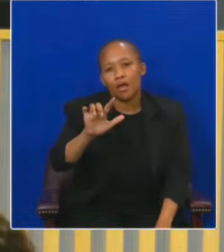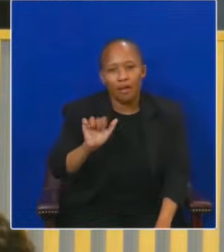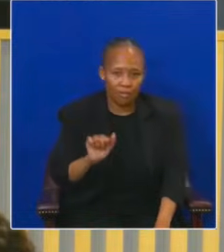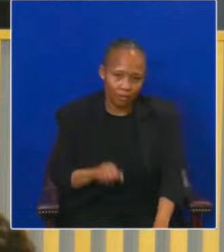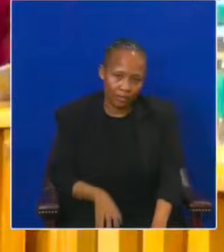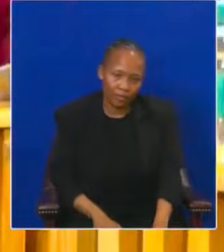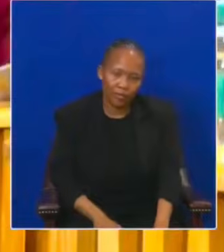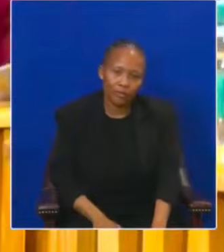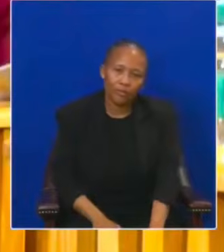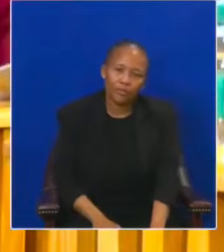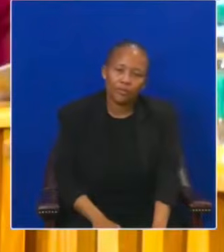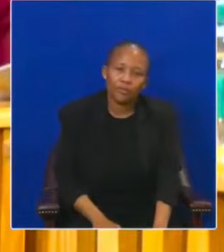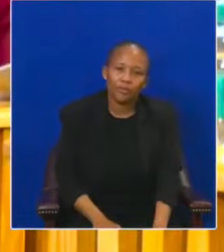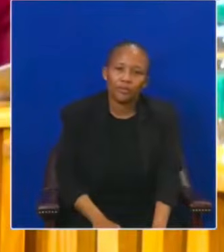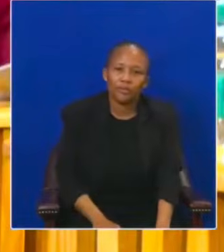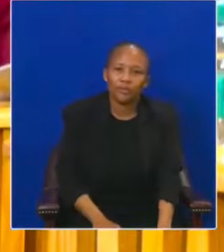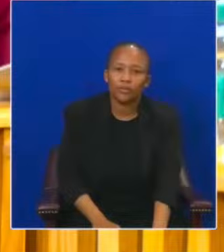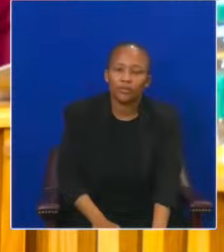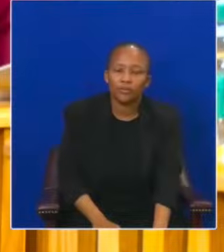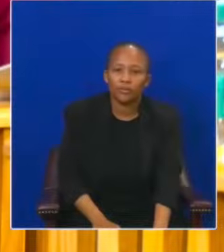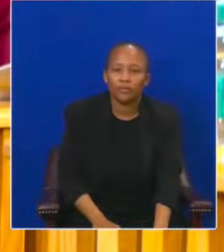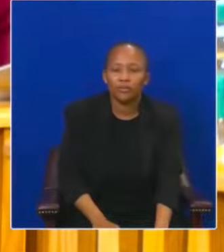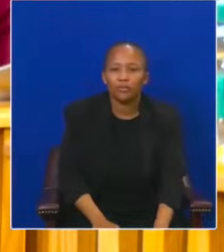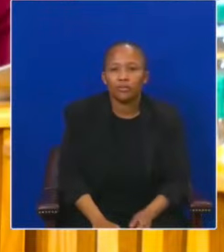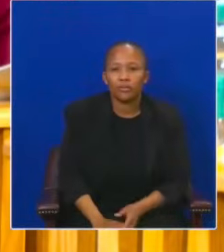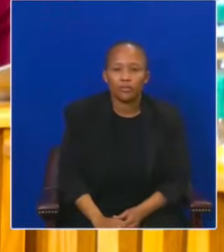Please proceed into paragraph 53.